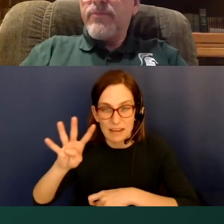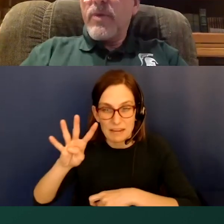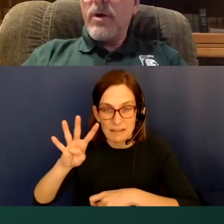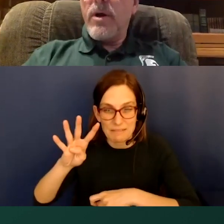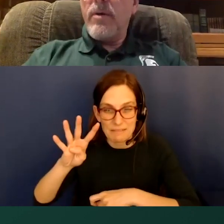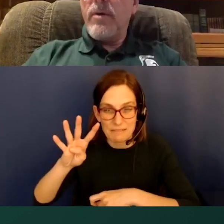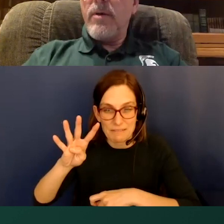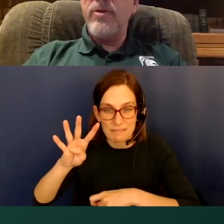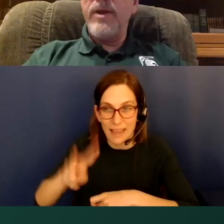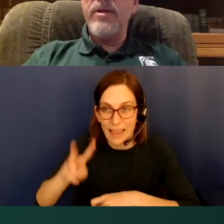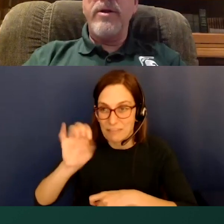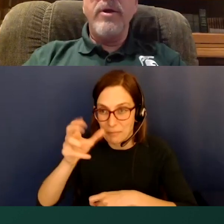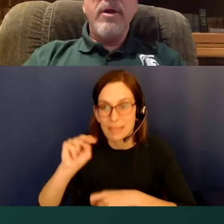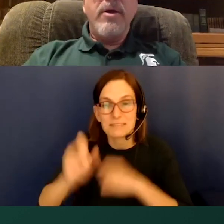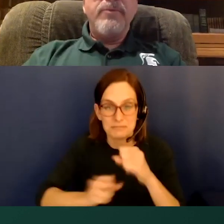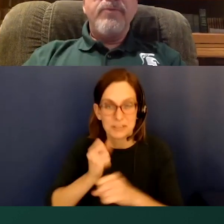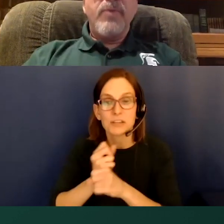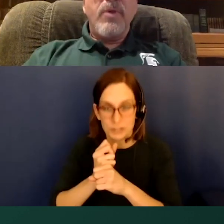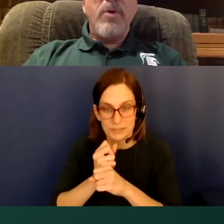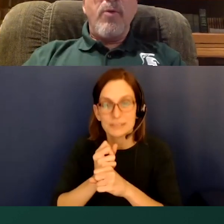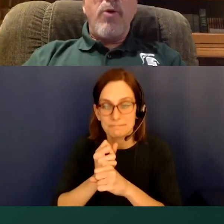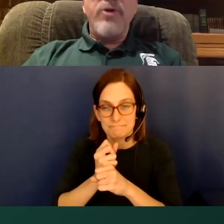years to